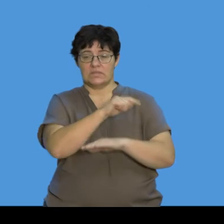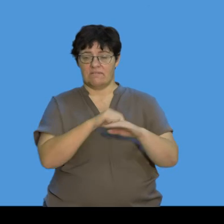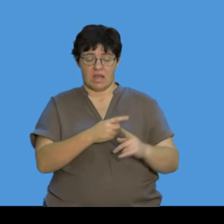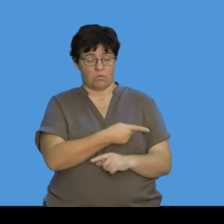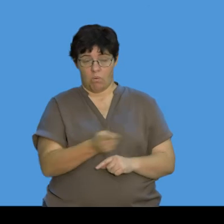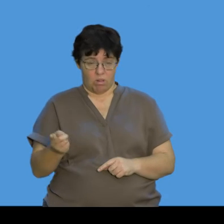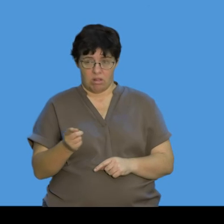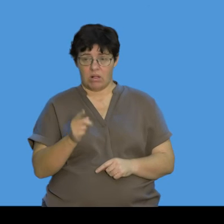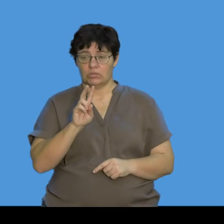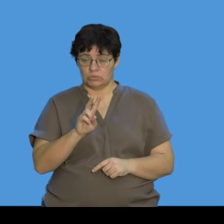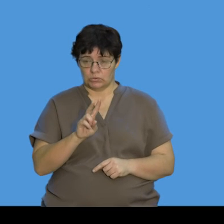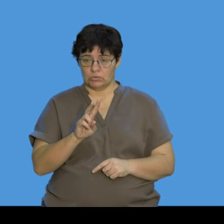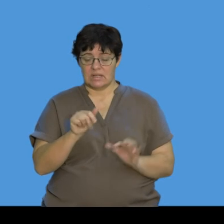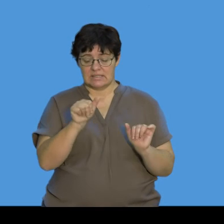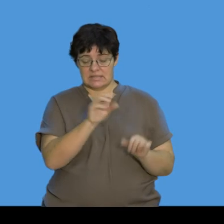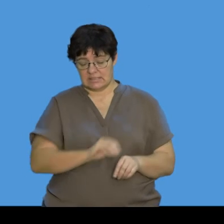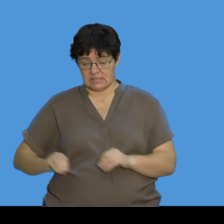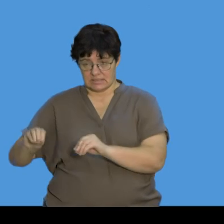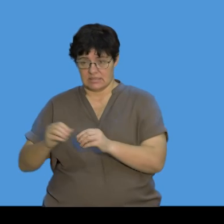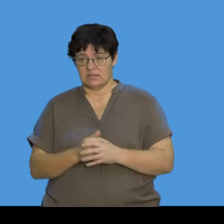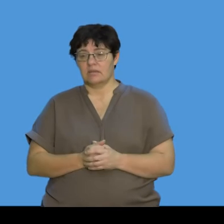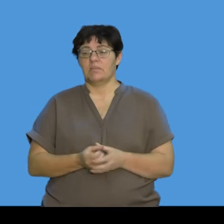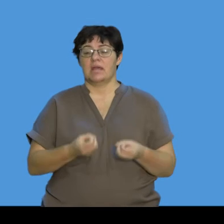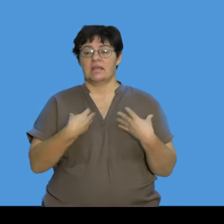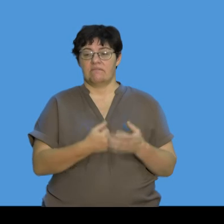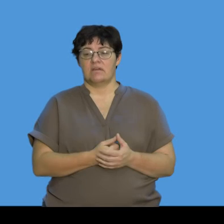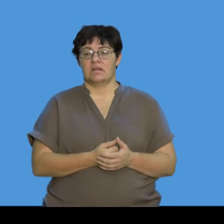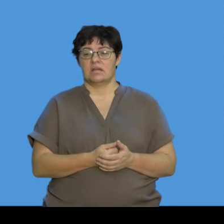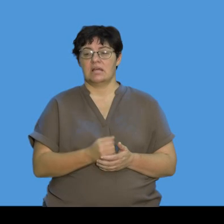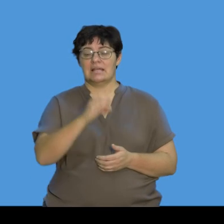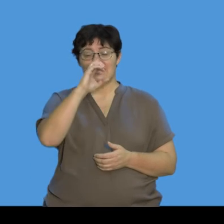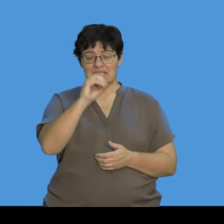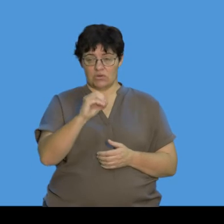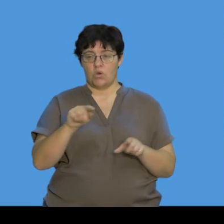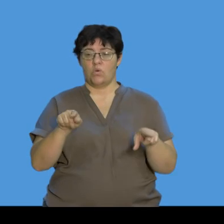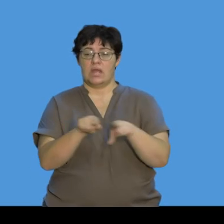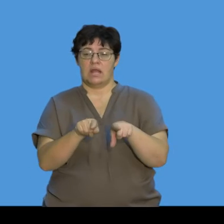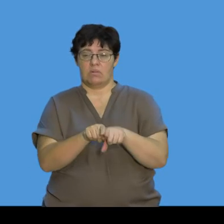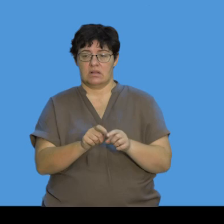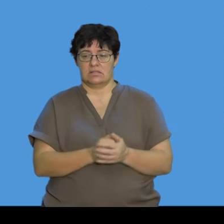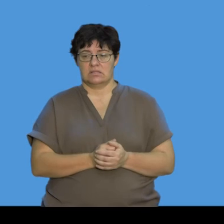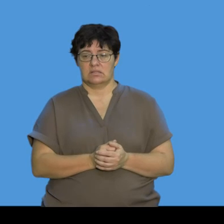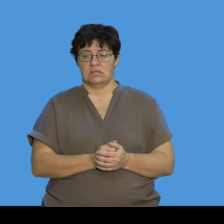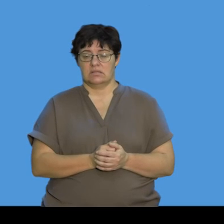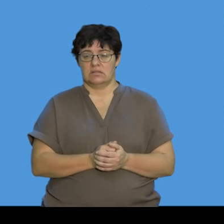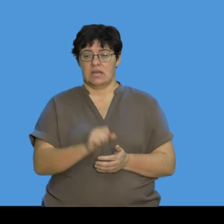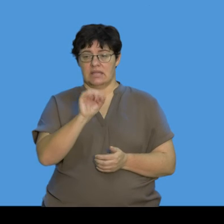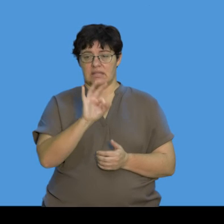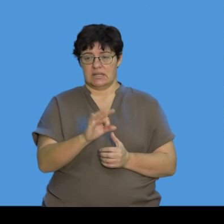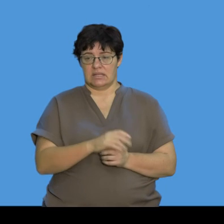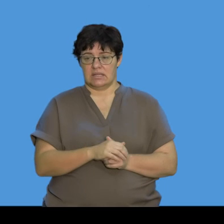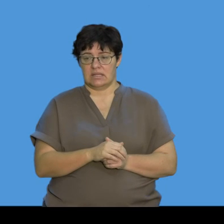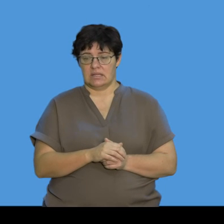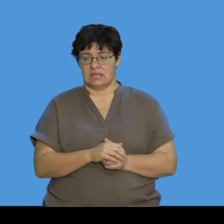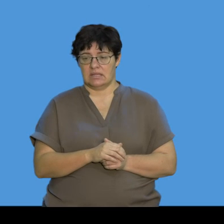by 2 and then take the 6 to the other side, it gives me 0 is equals to, this will be 3,